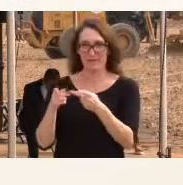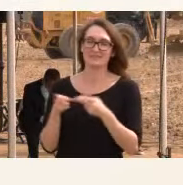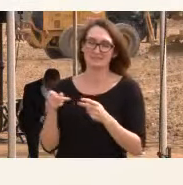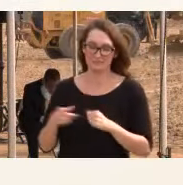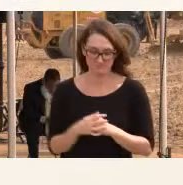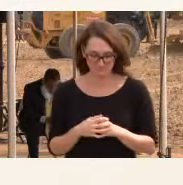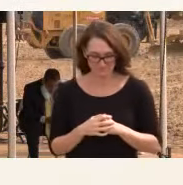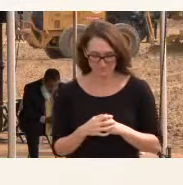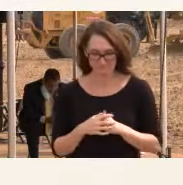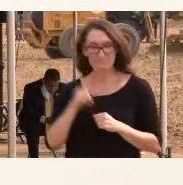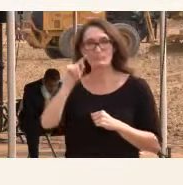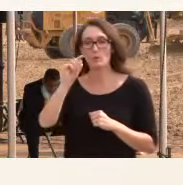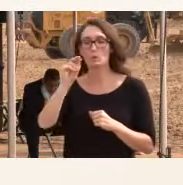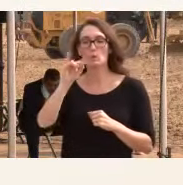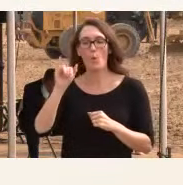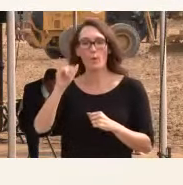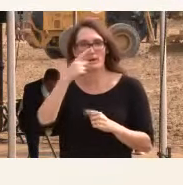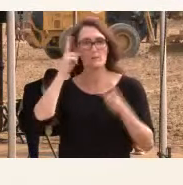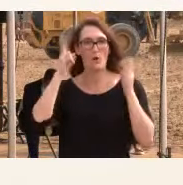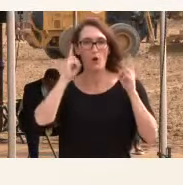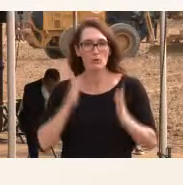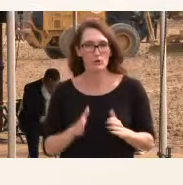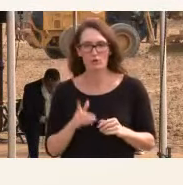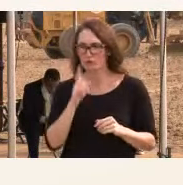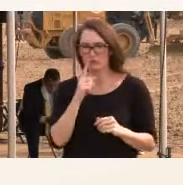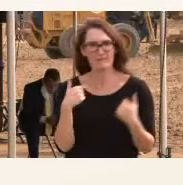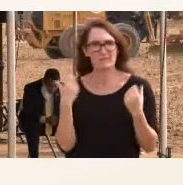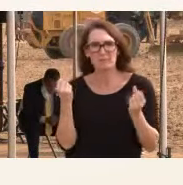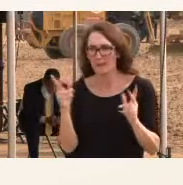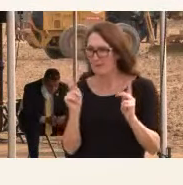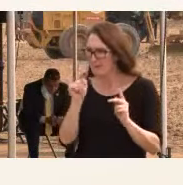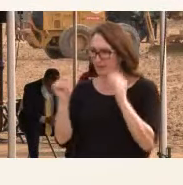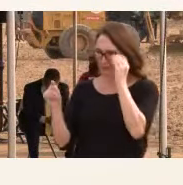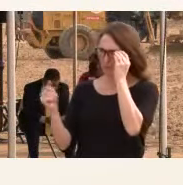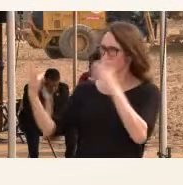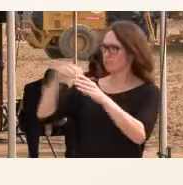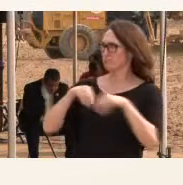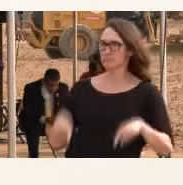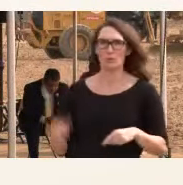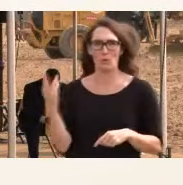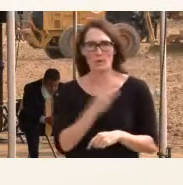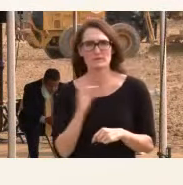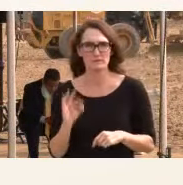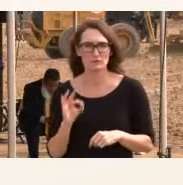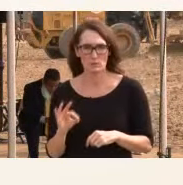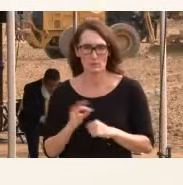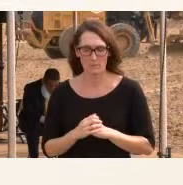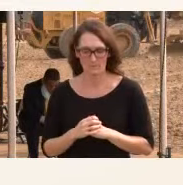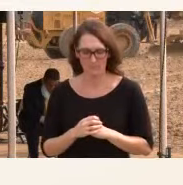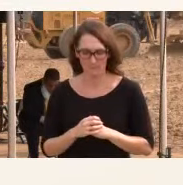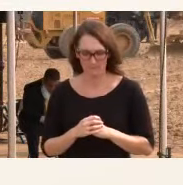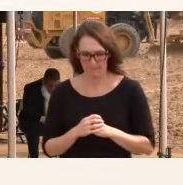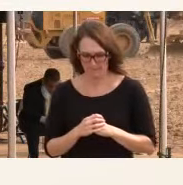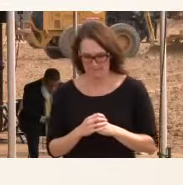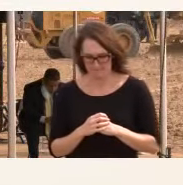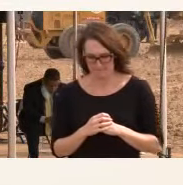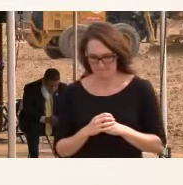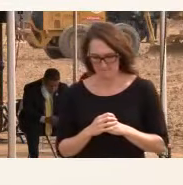And Tony the barber and so many other facets that were part of West Fresno. And